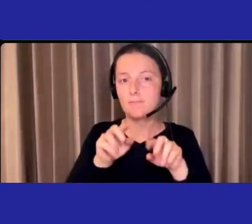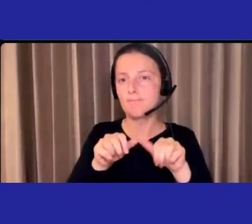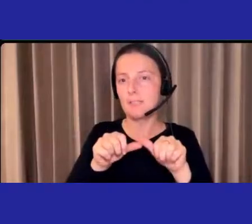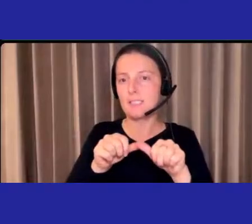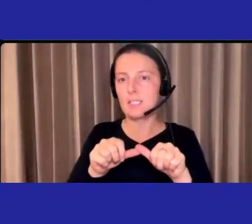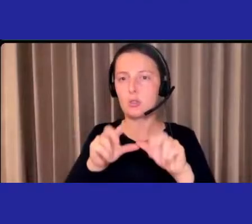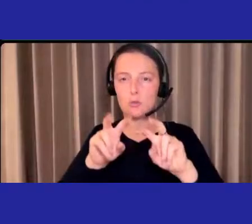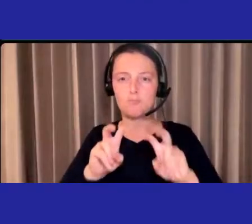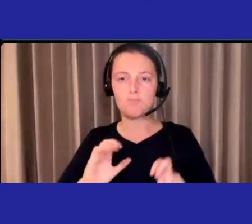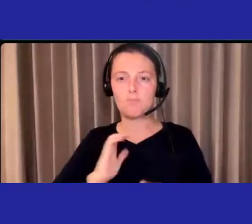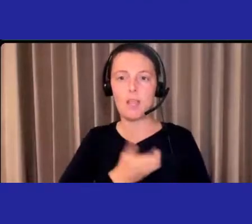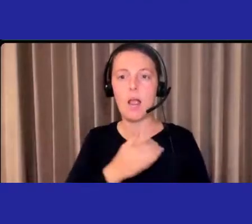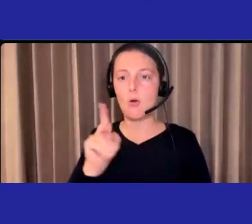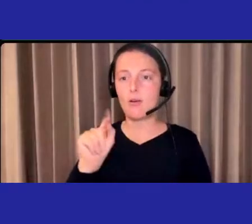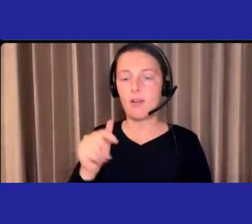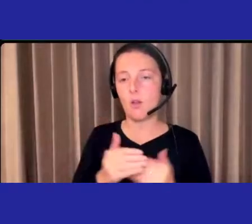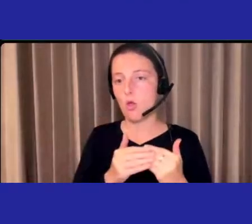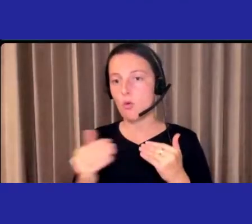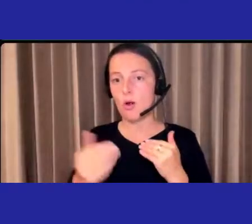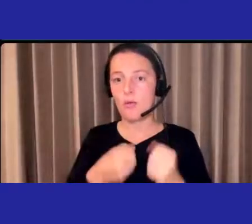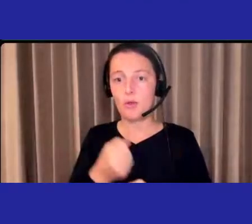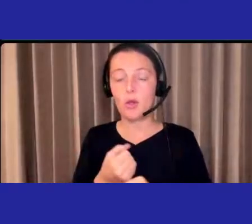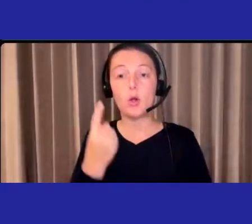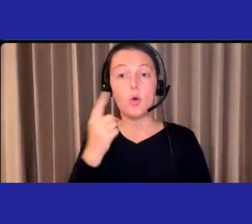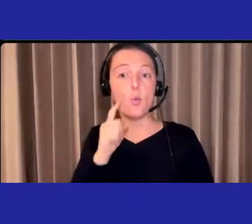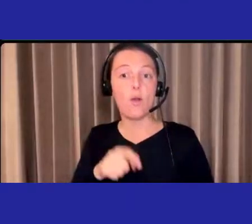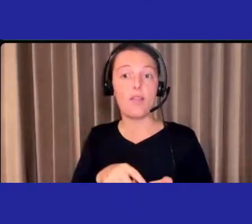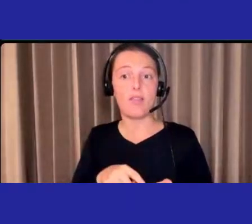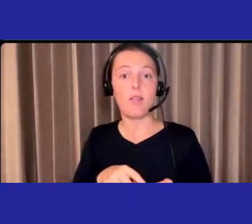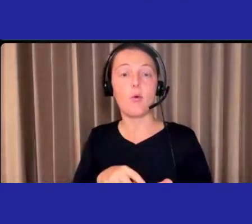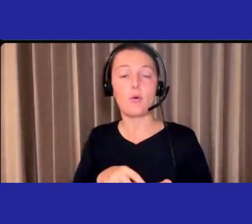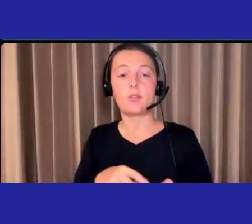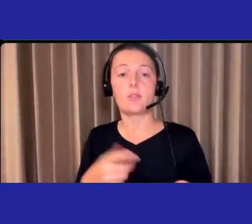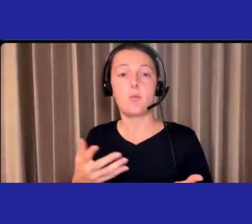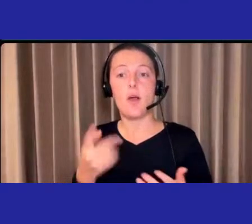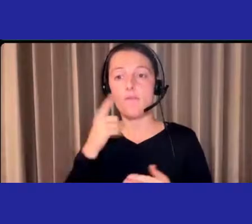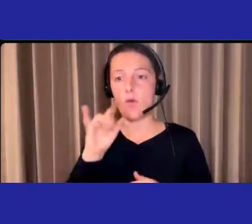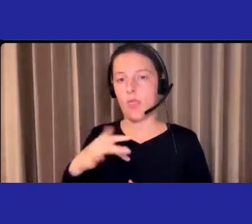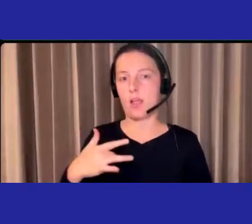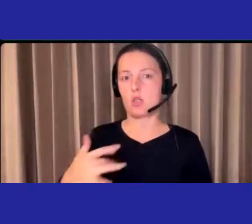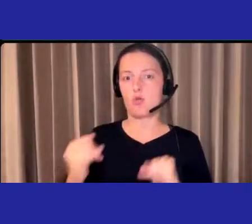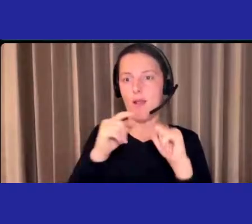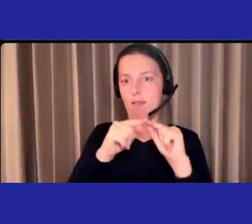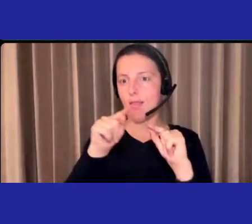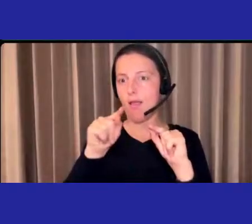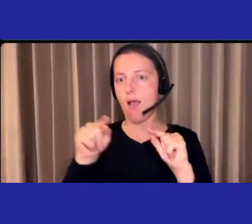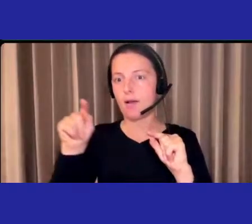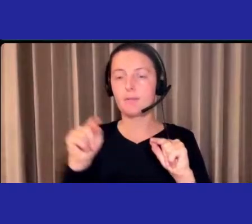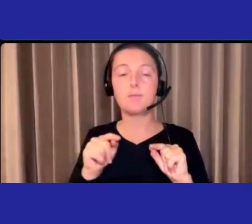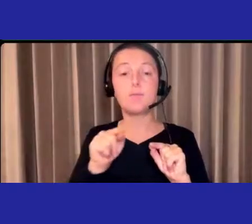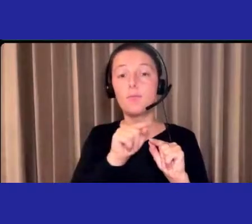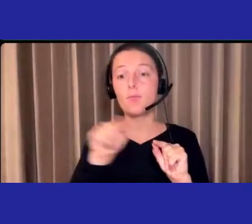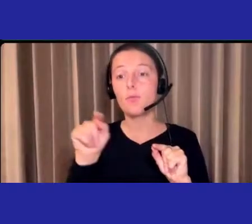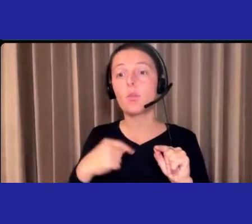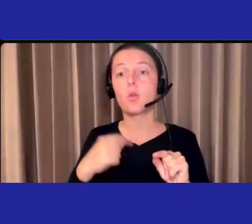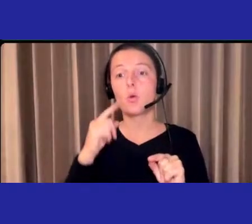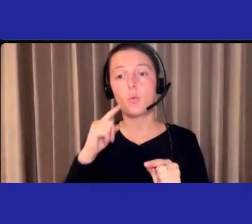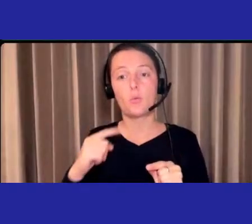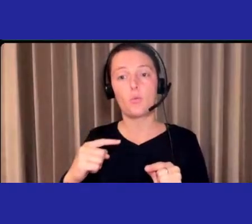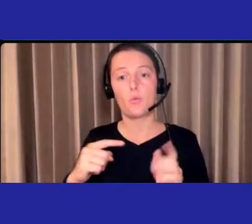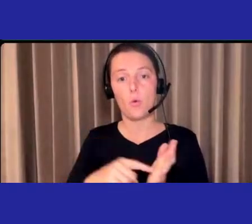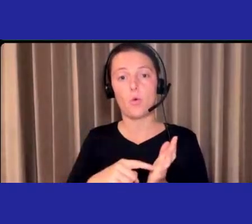of the things that we've noticed in terms of the trend lines is that we have a self-reported number of